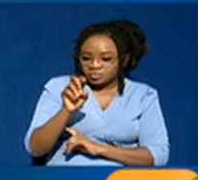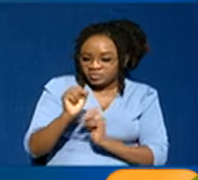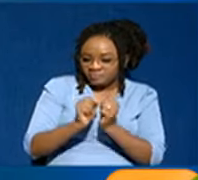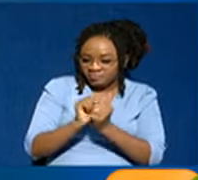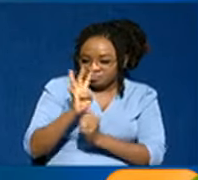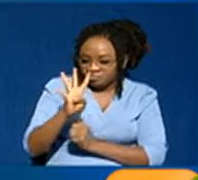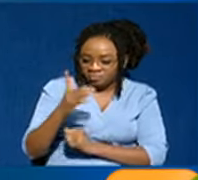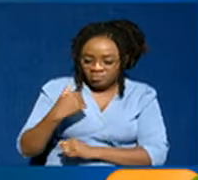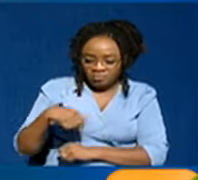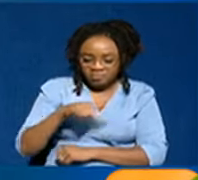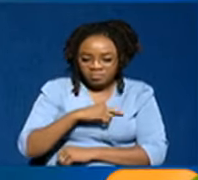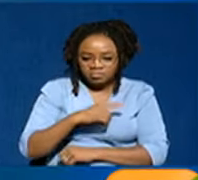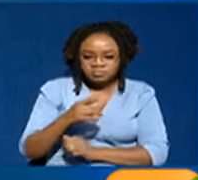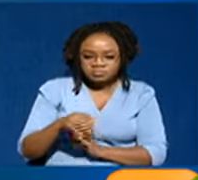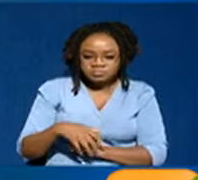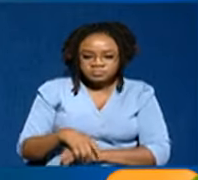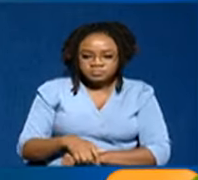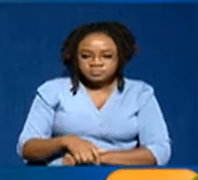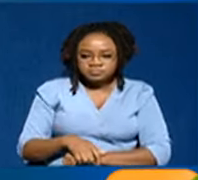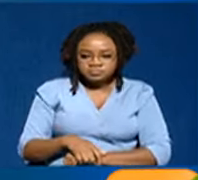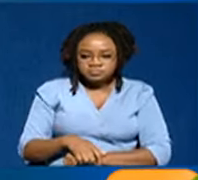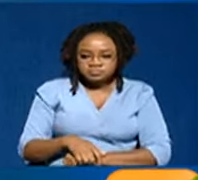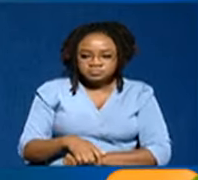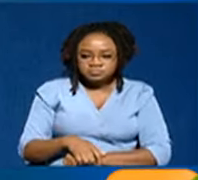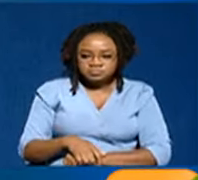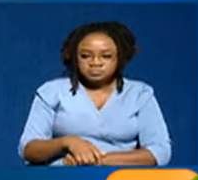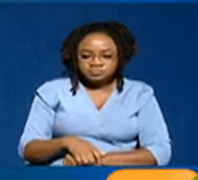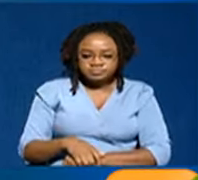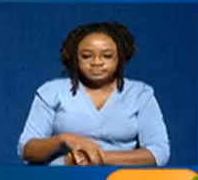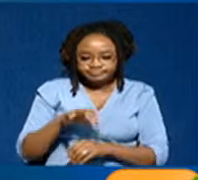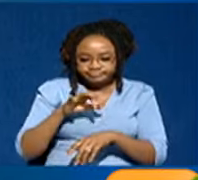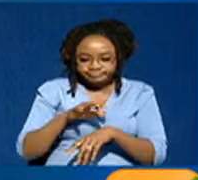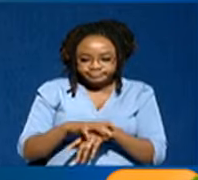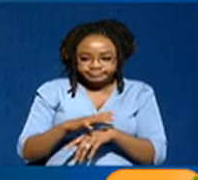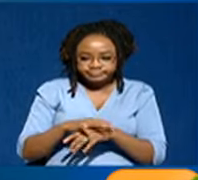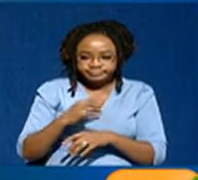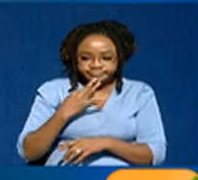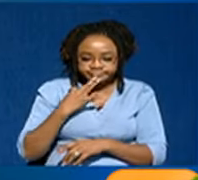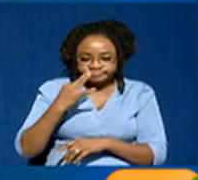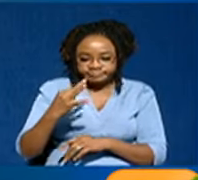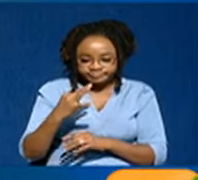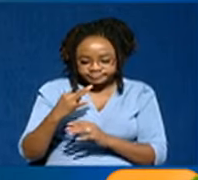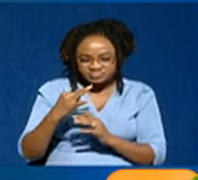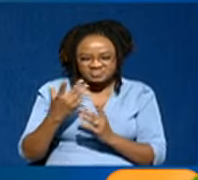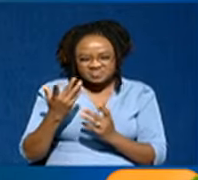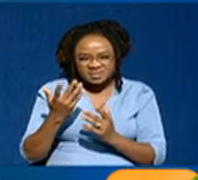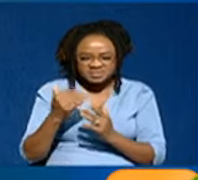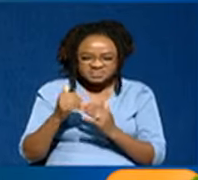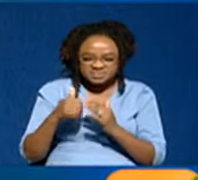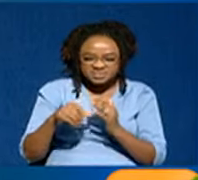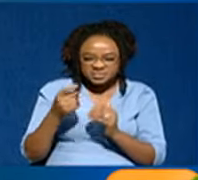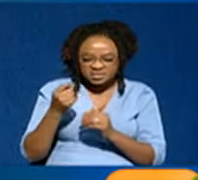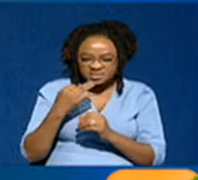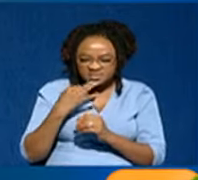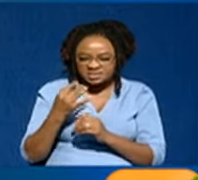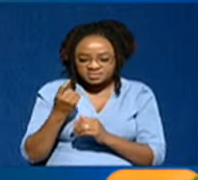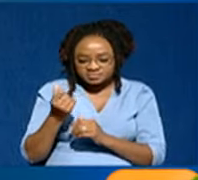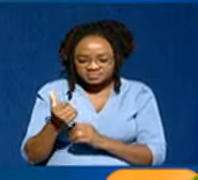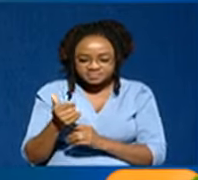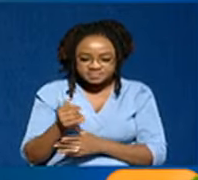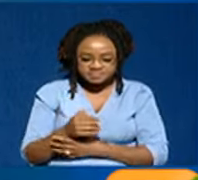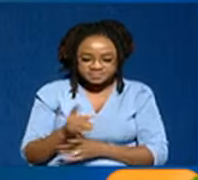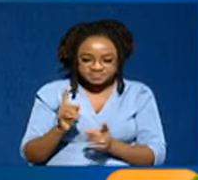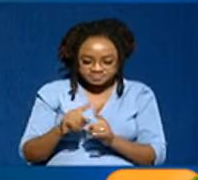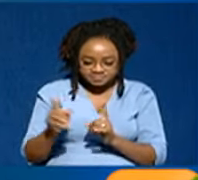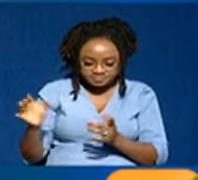were able to get out about 300 interns, slightly less than 300. Now we are talking about, in this financial